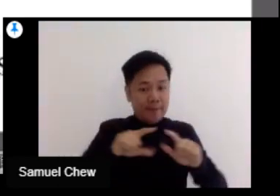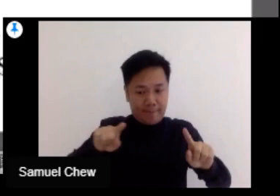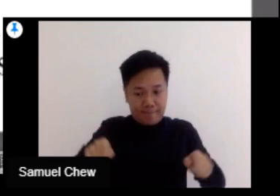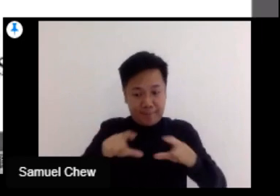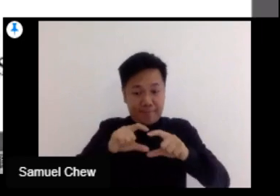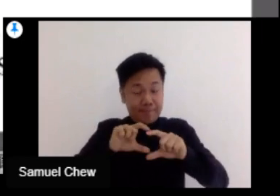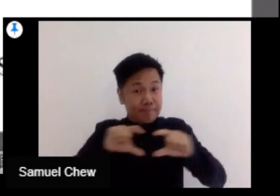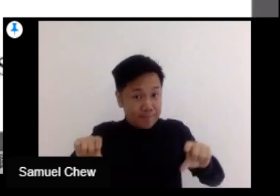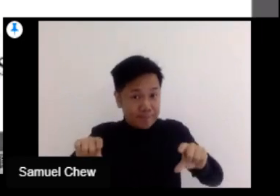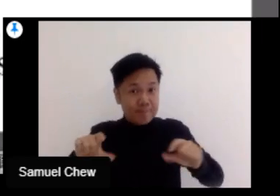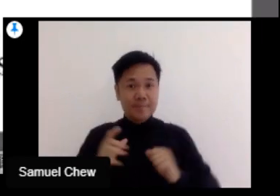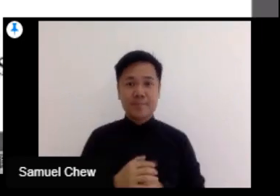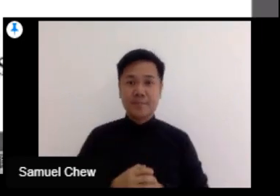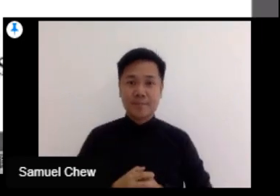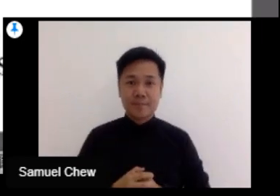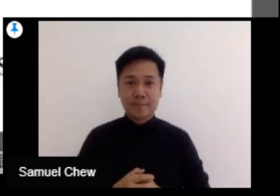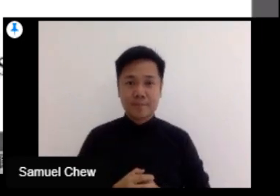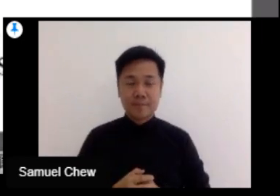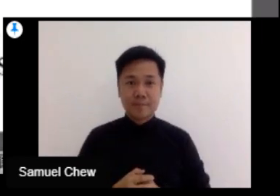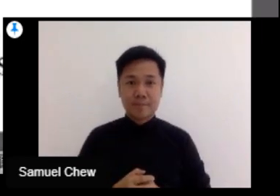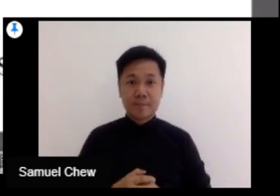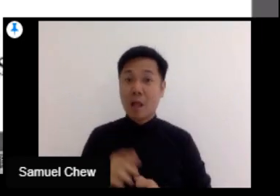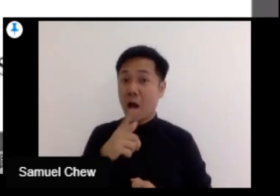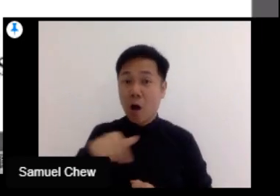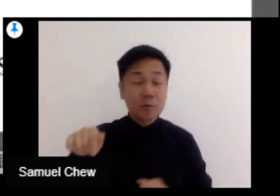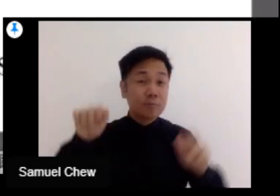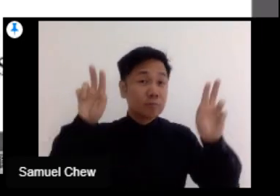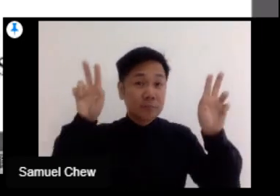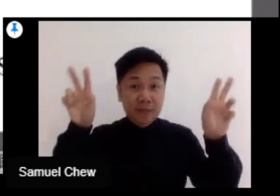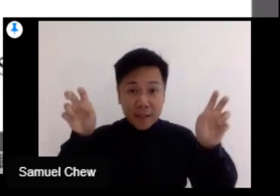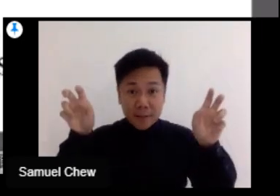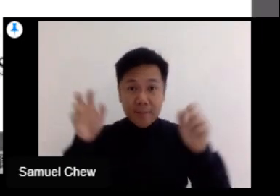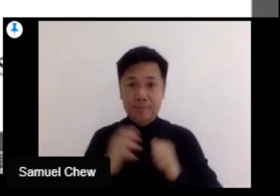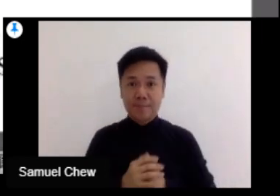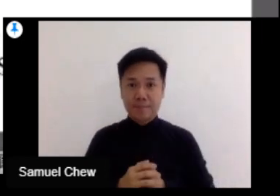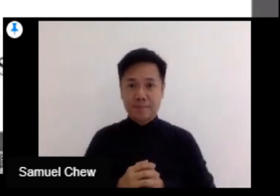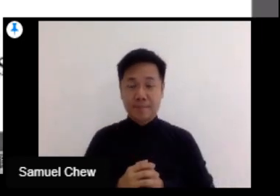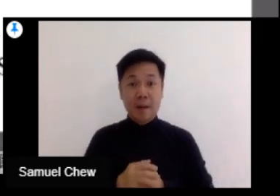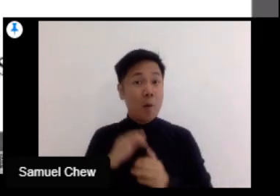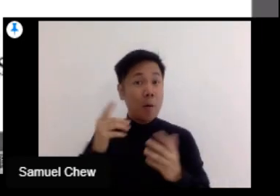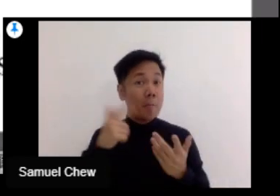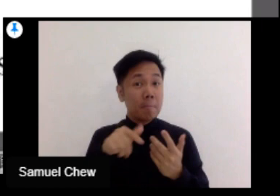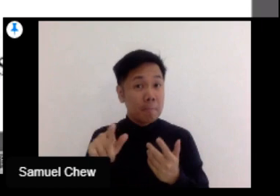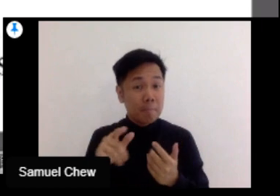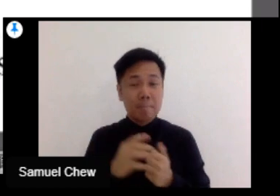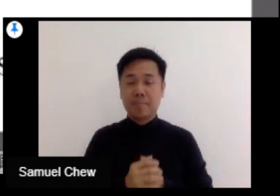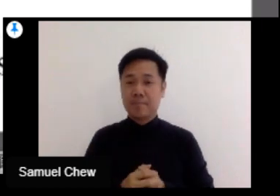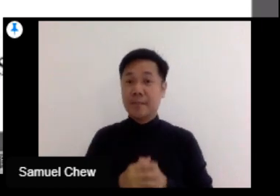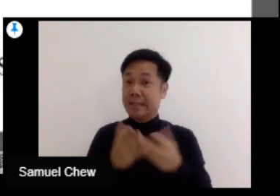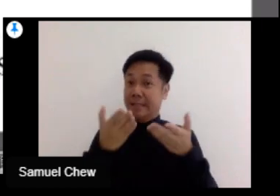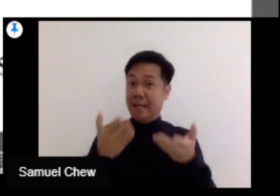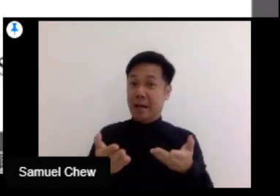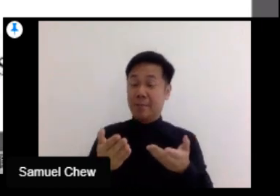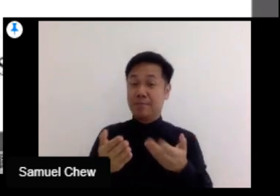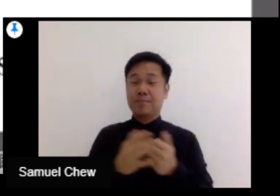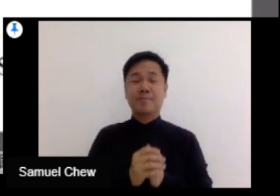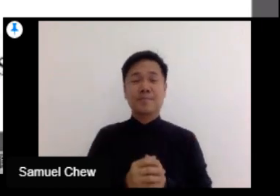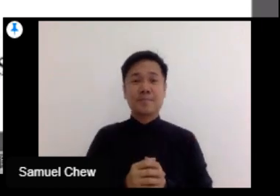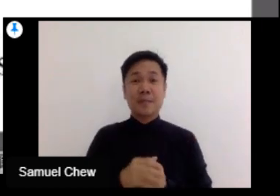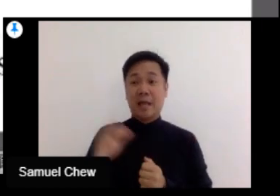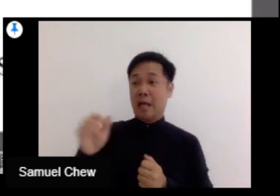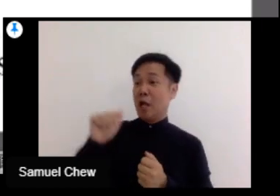the suggestion on the title of the indicator framework, it will now read as Asia